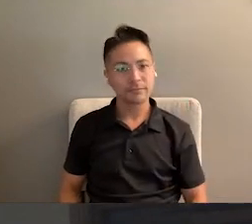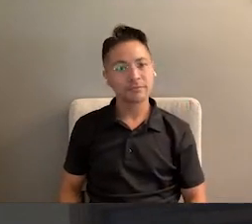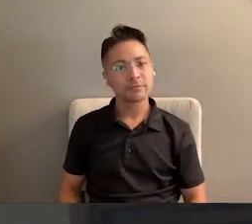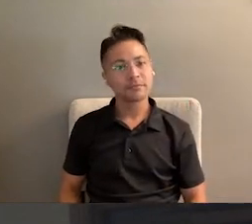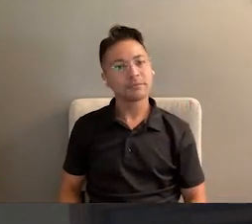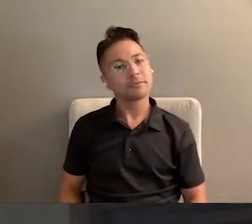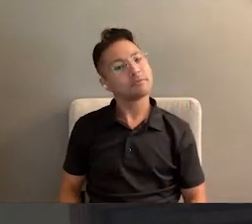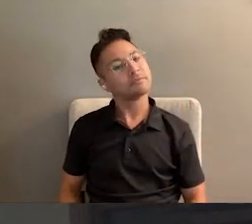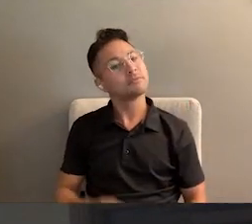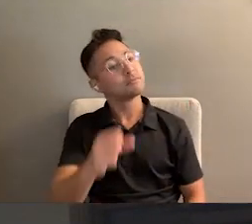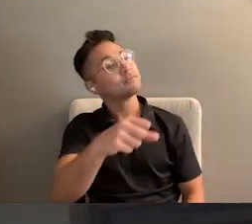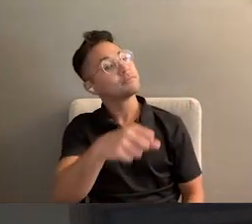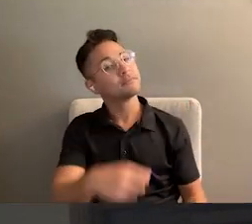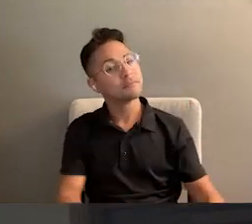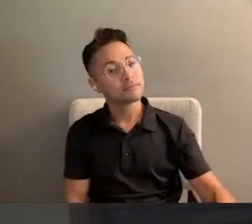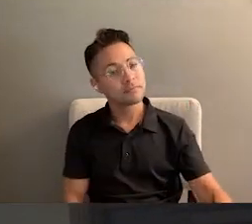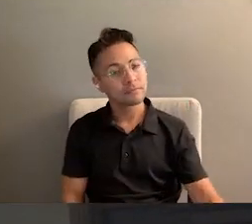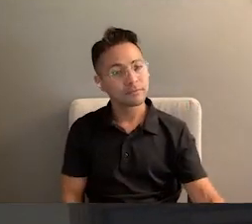this.